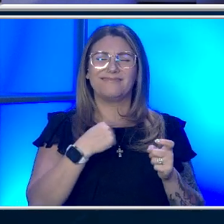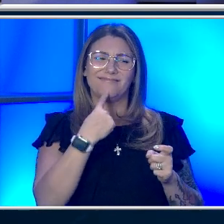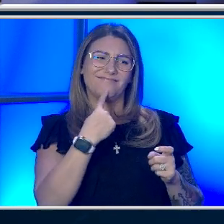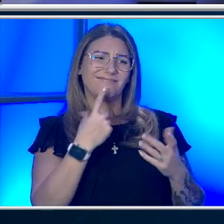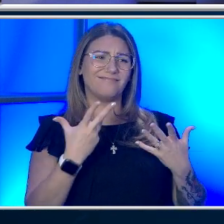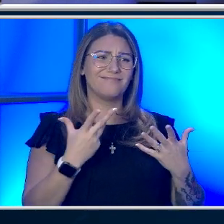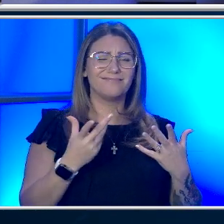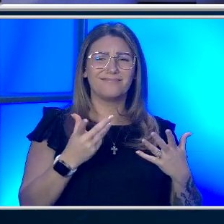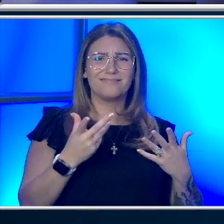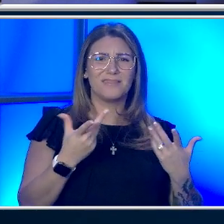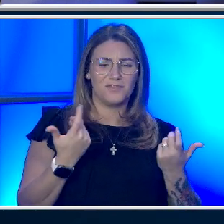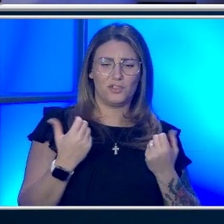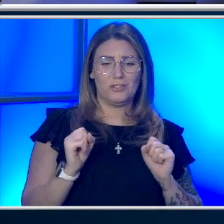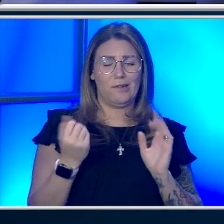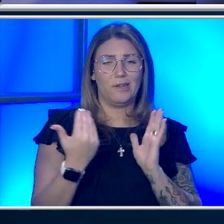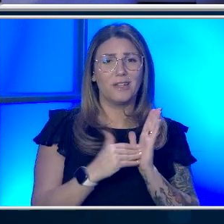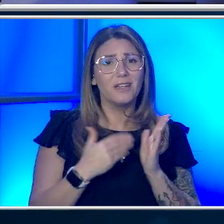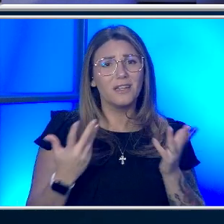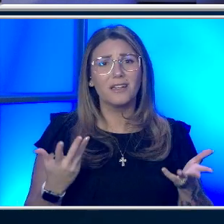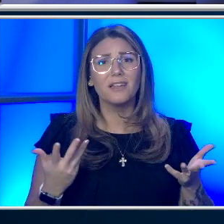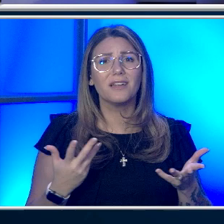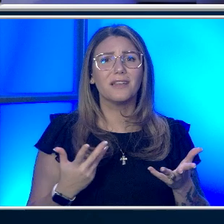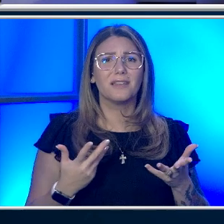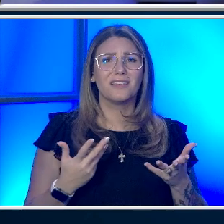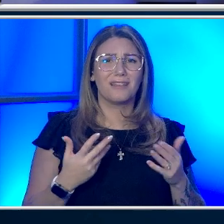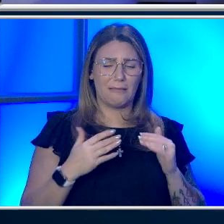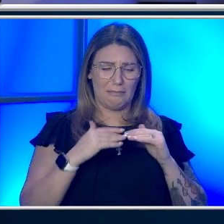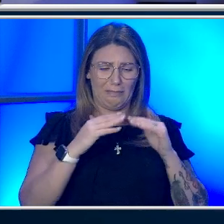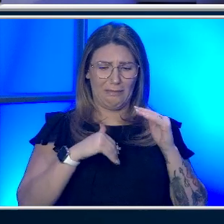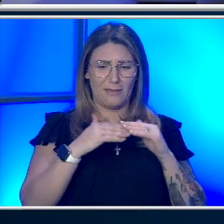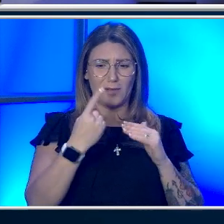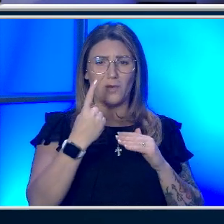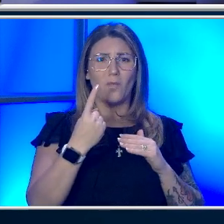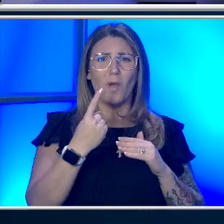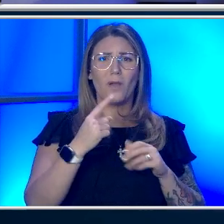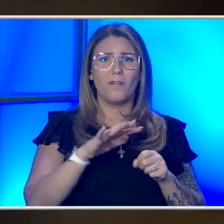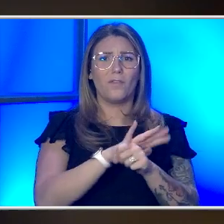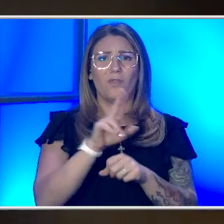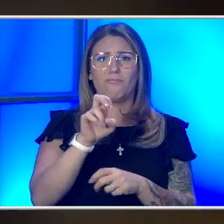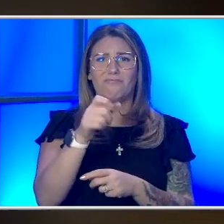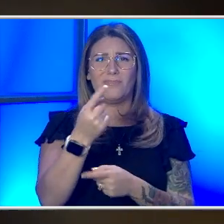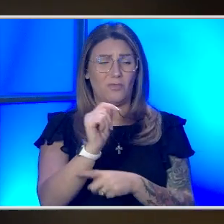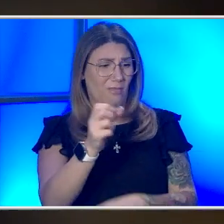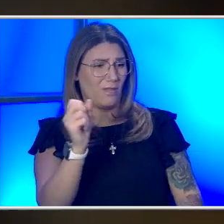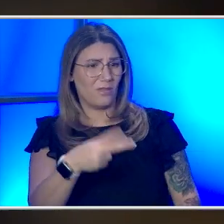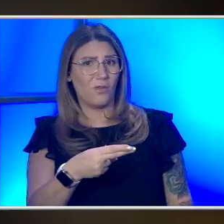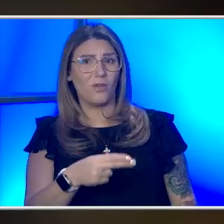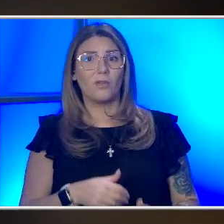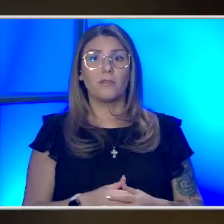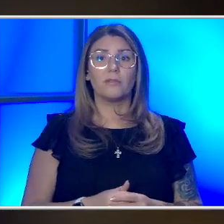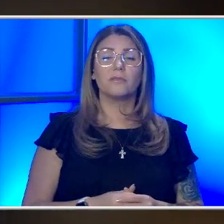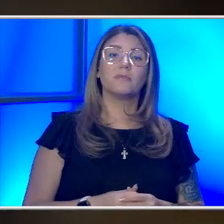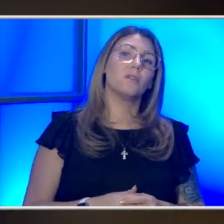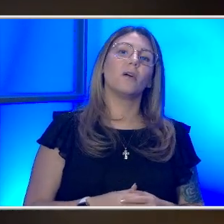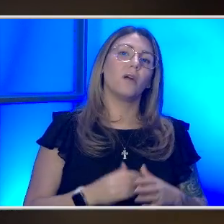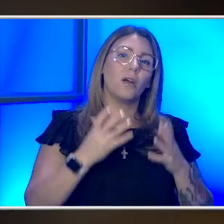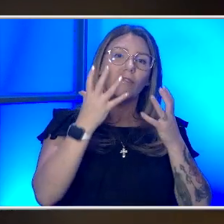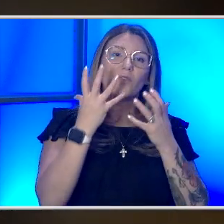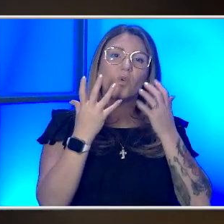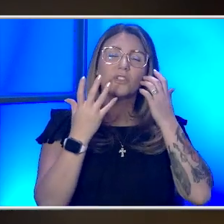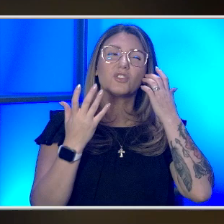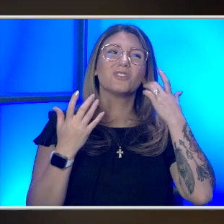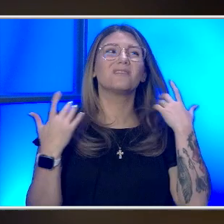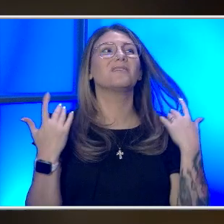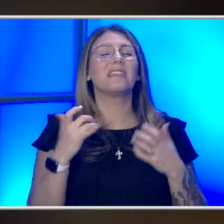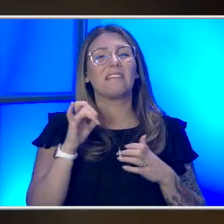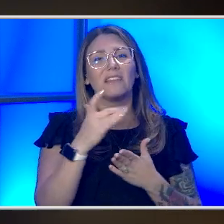again. Is less than a full unit thrown away typically? Yeah, unfortunately, that's part of